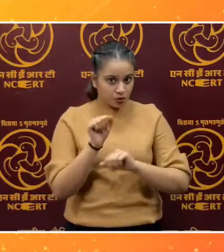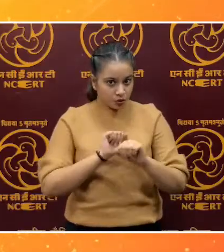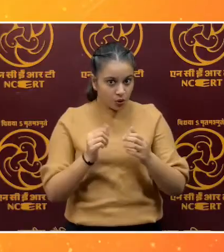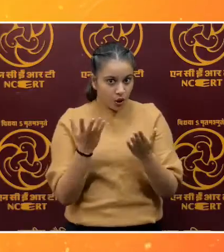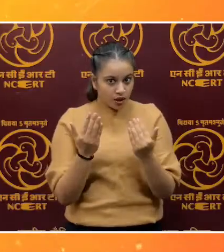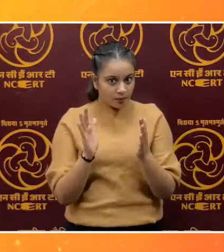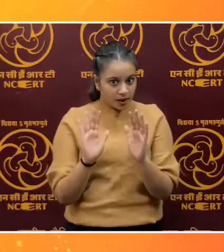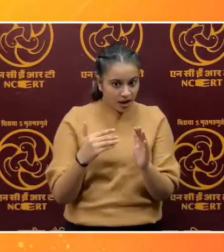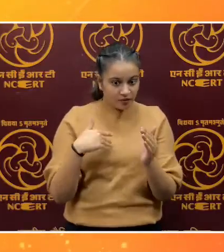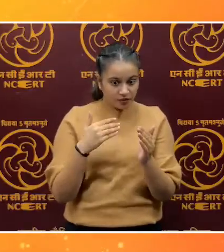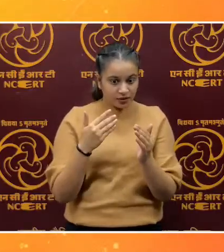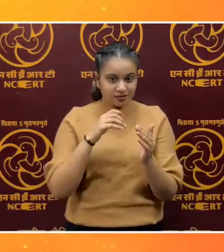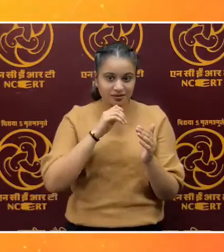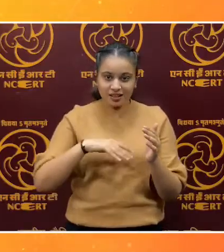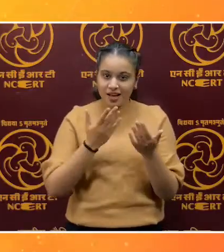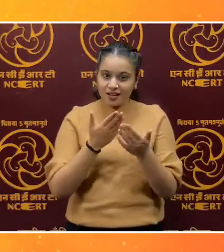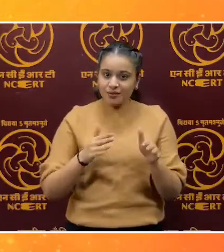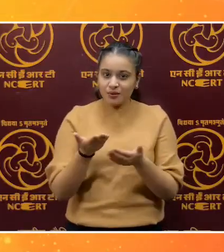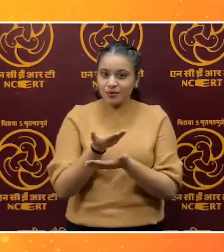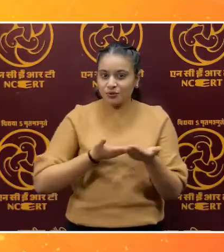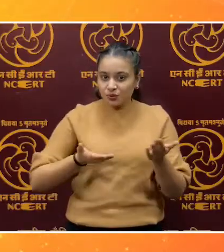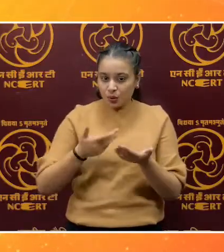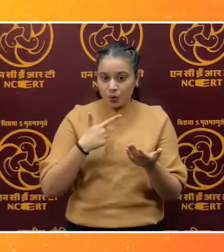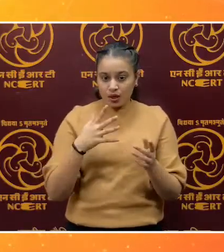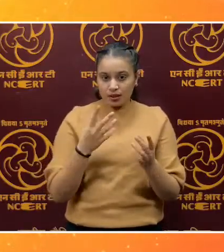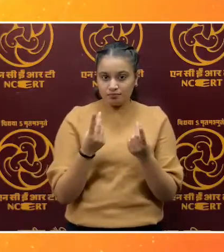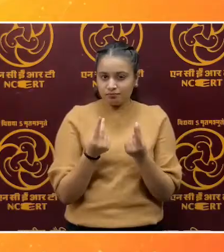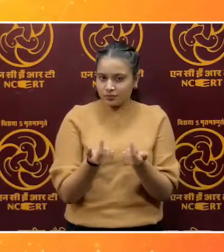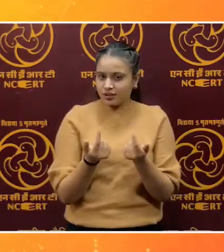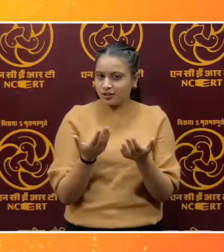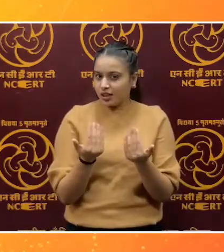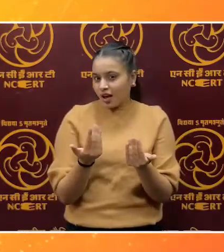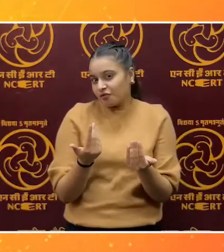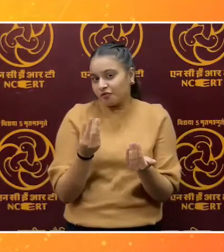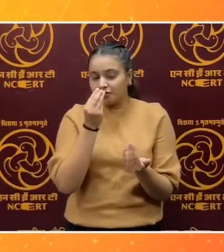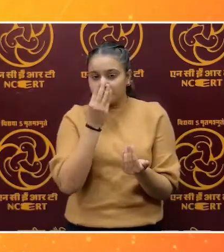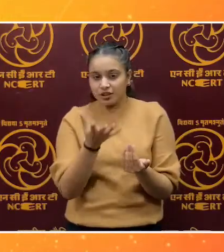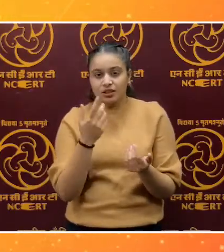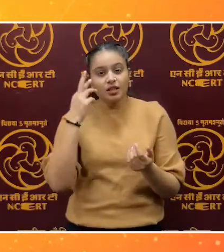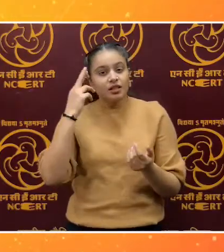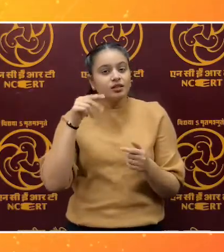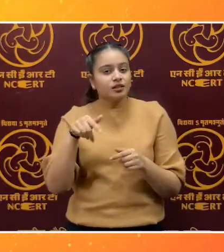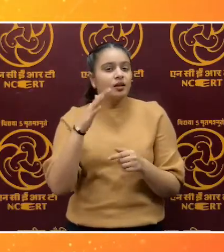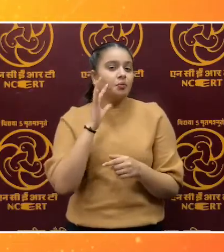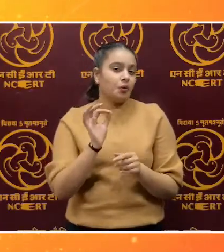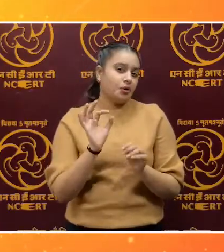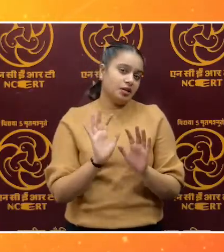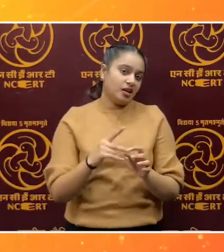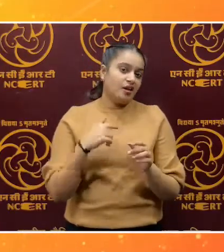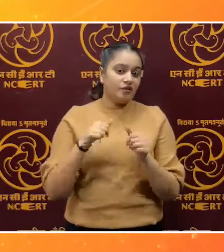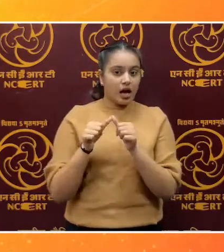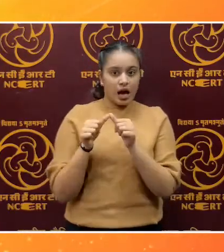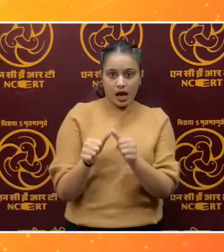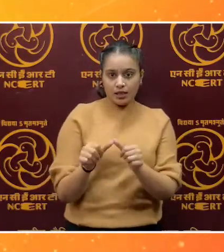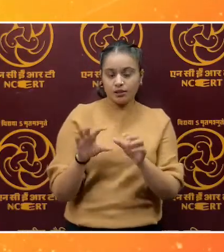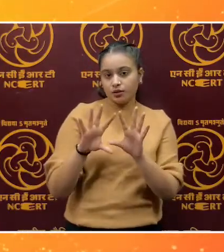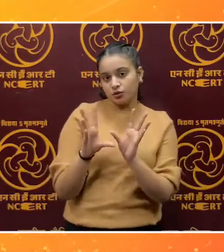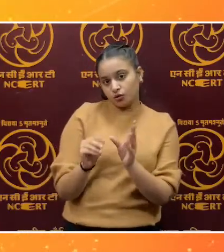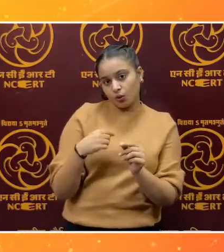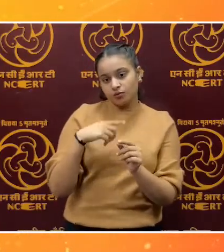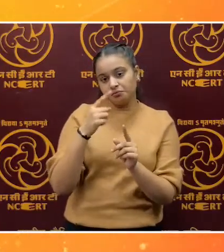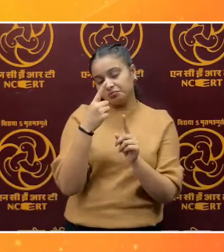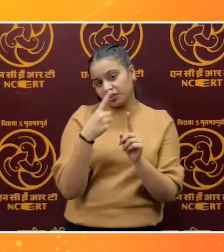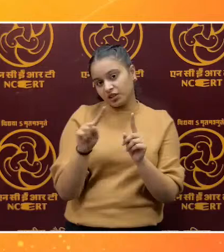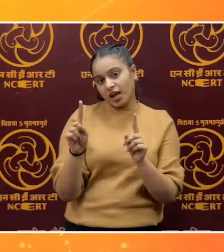to, our young learners, they are also able to now crack this, decode this, because it's important. See, these are the answers and you have answered